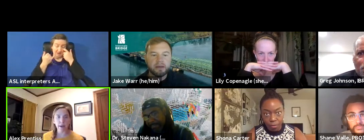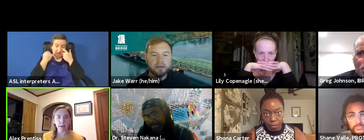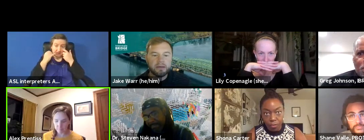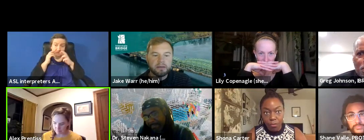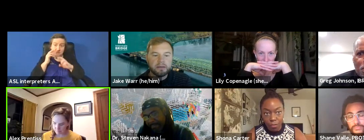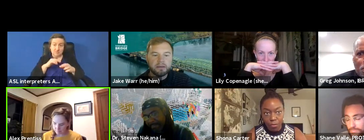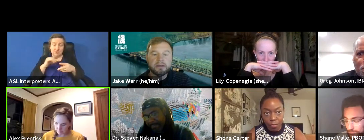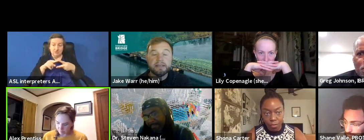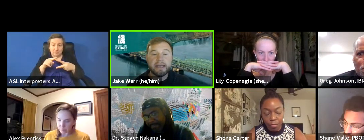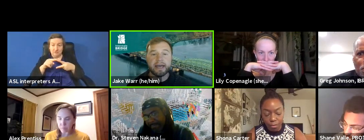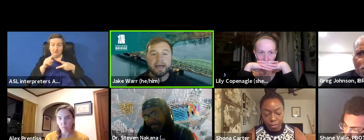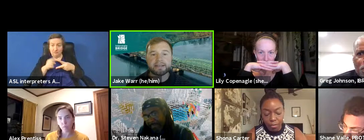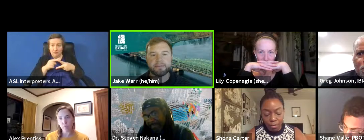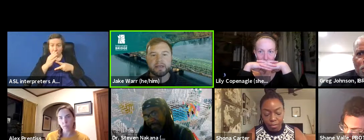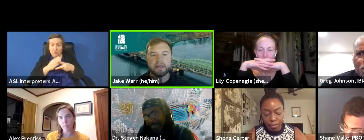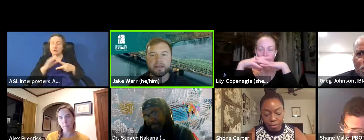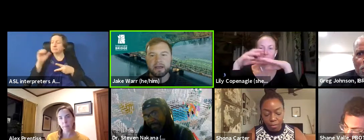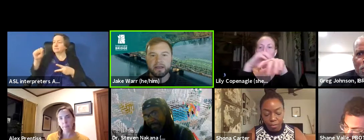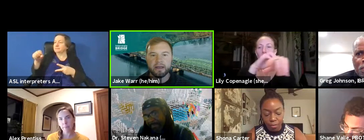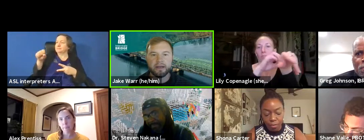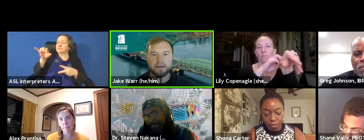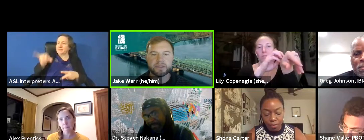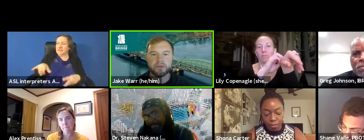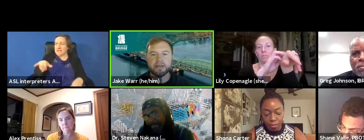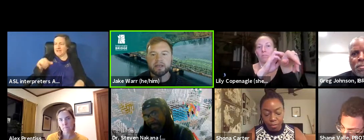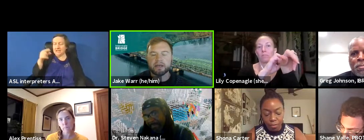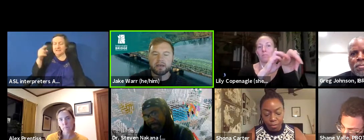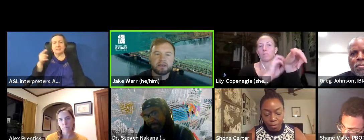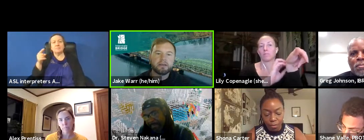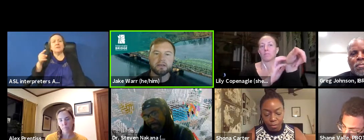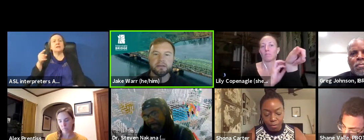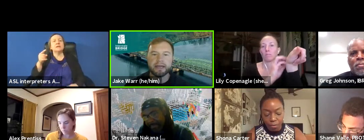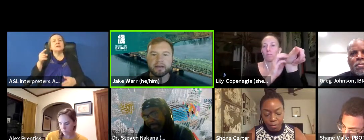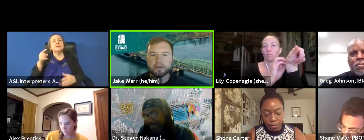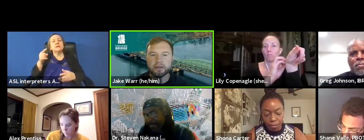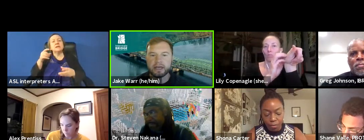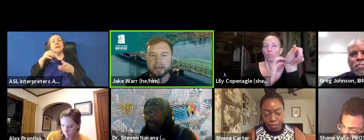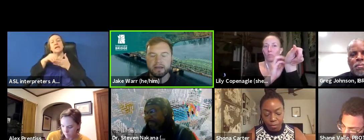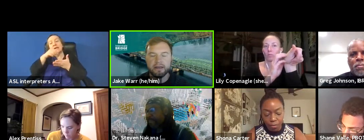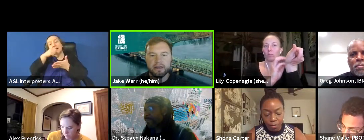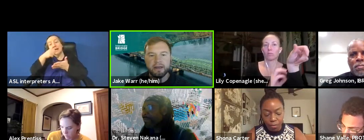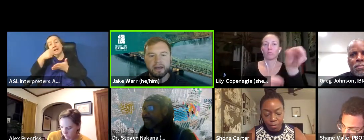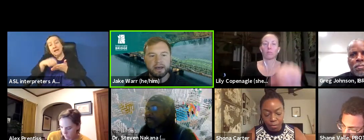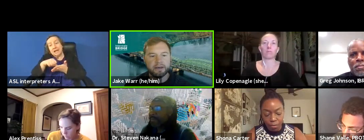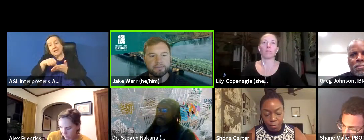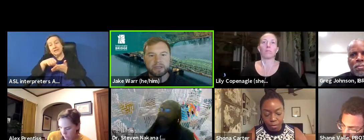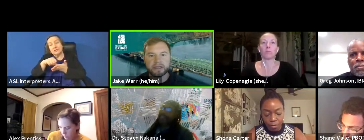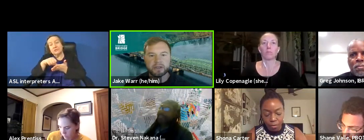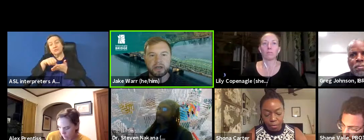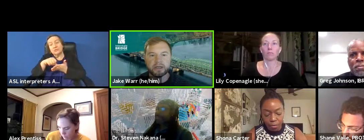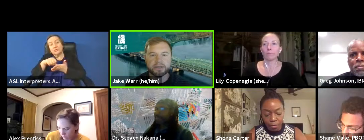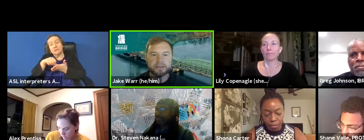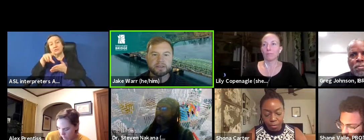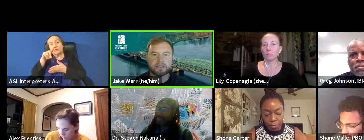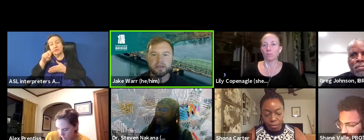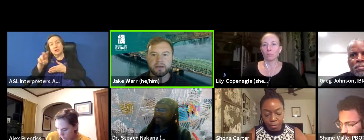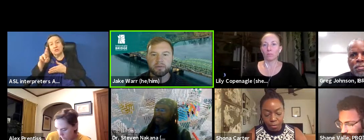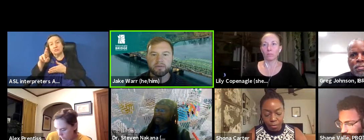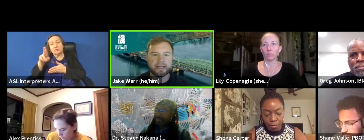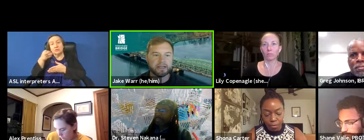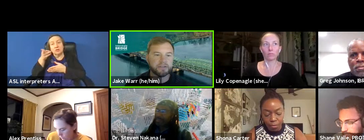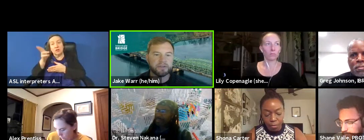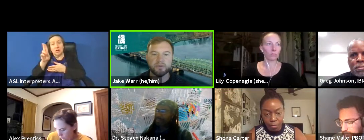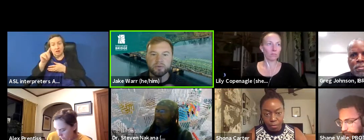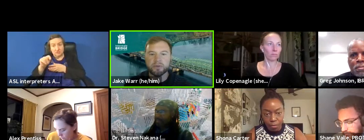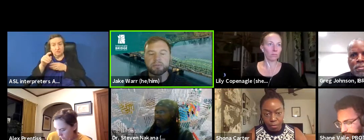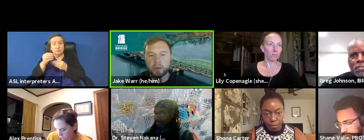response to that. Yeah, that's something that, so in the letter that Dr. Hunt